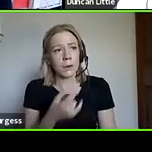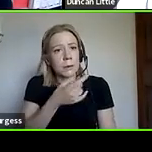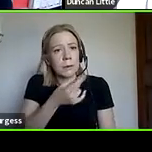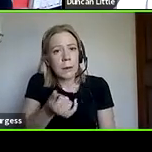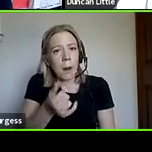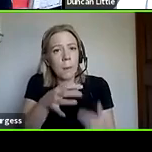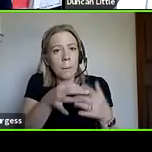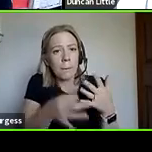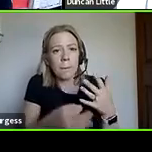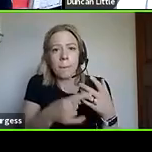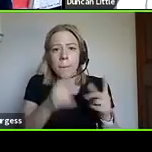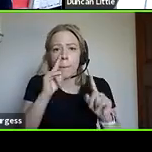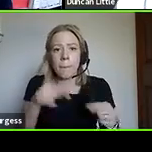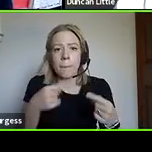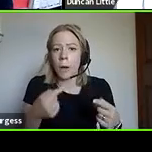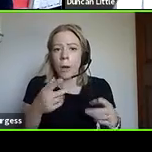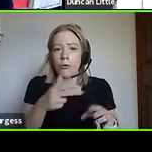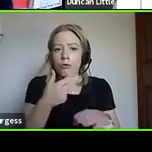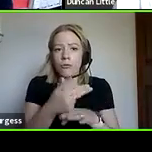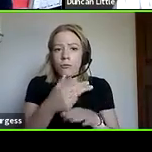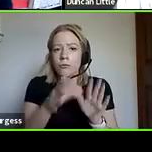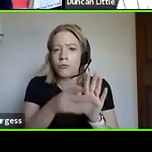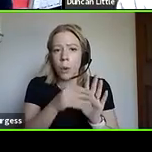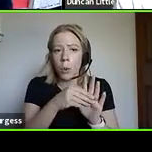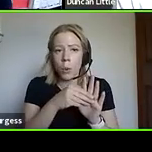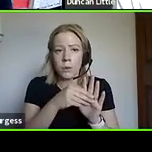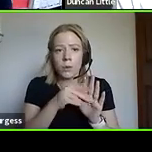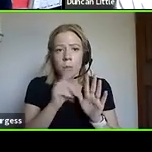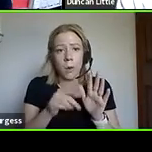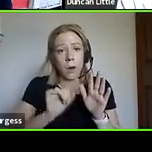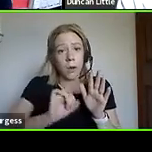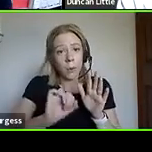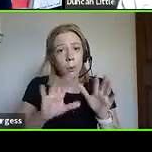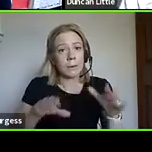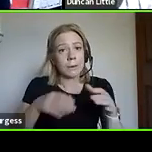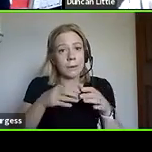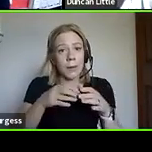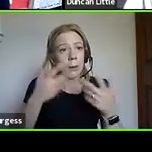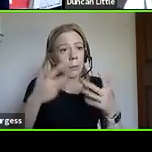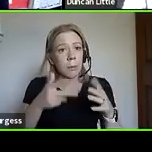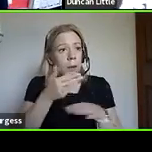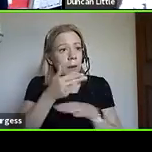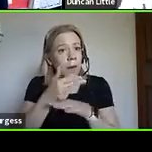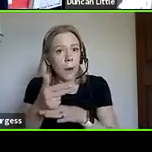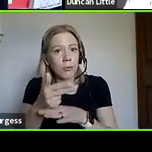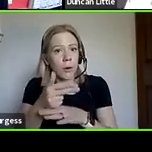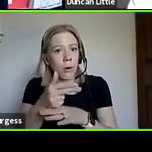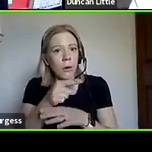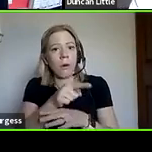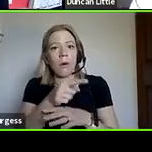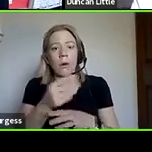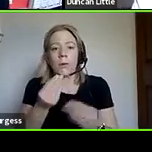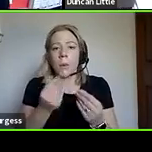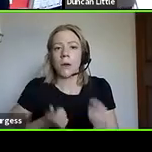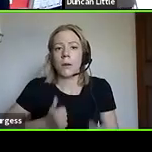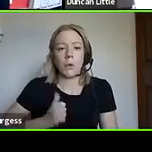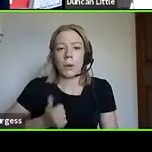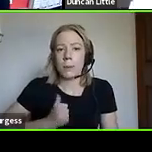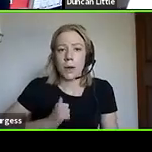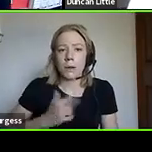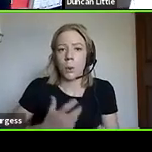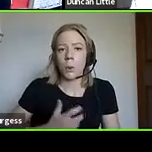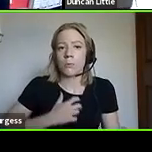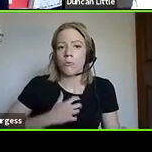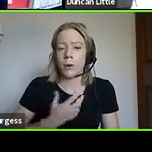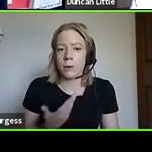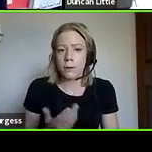record on the video, but did you and the team also capture elements you were not expecting or which surprised you? I